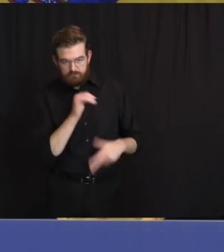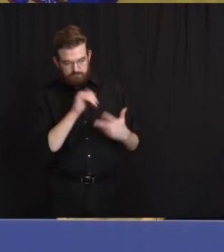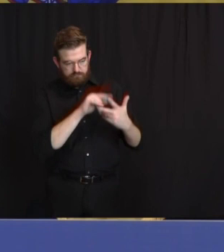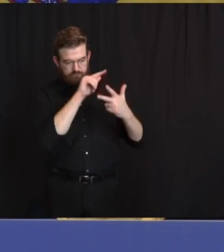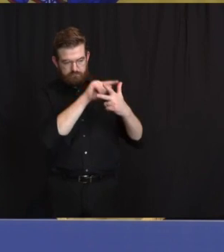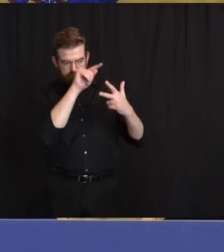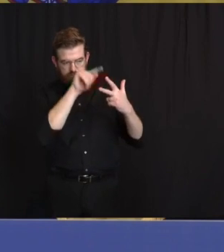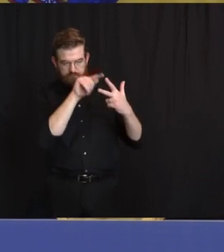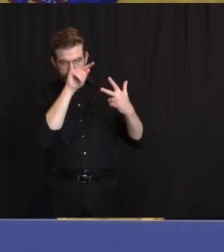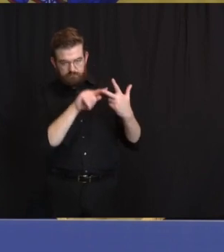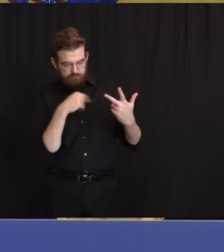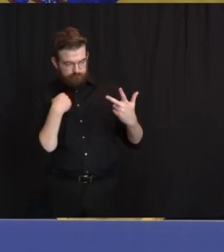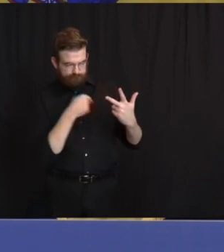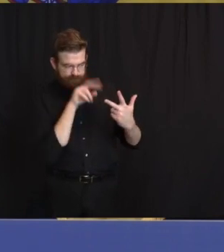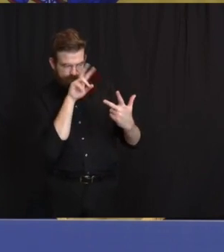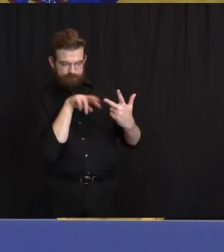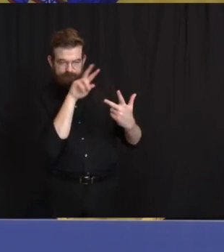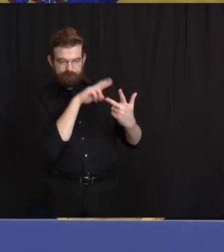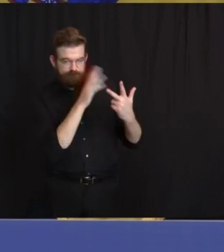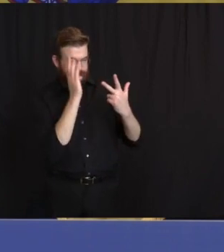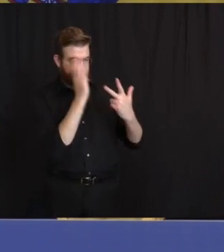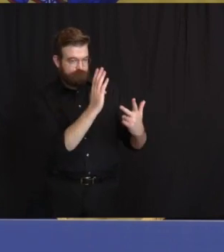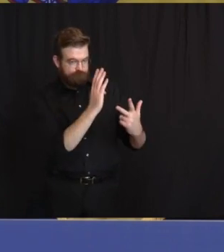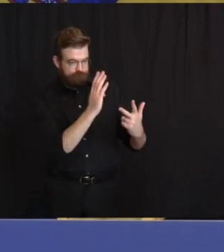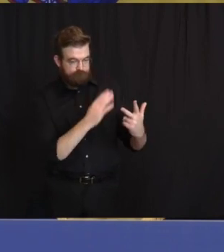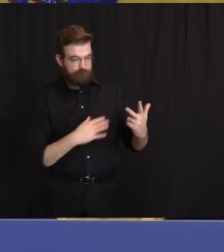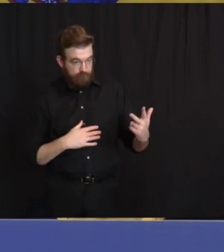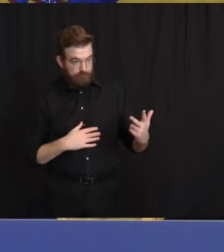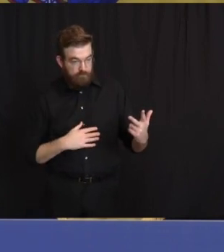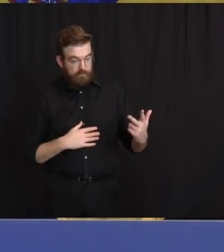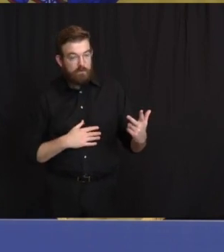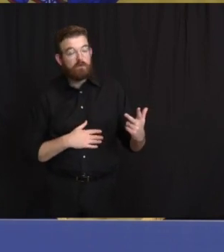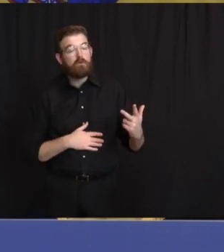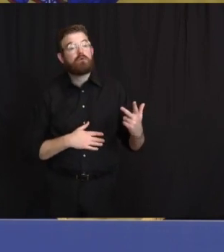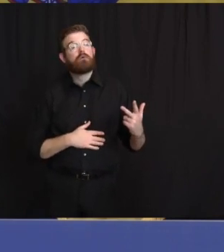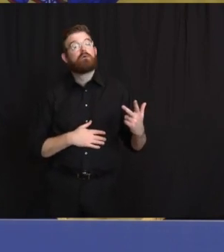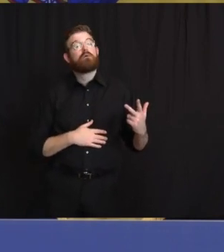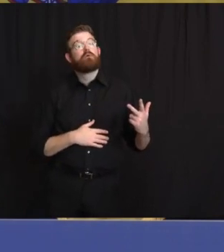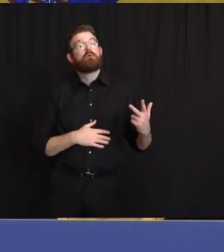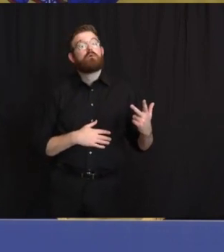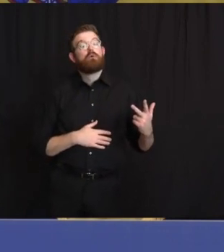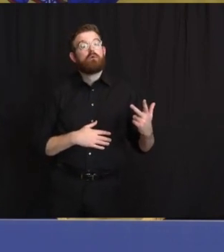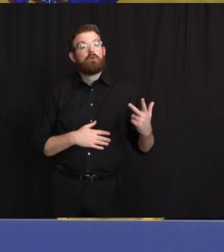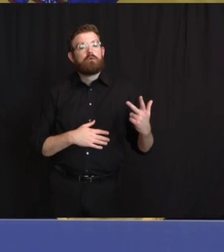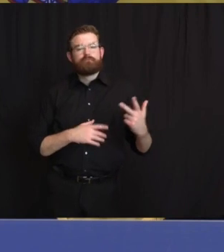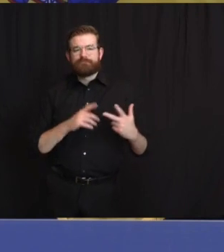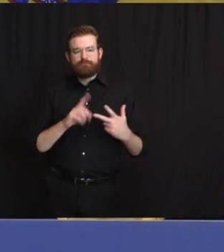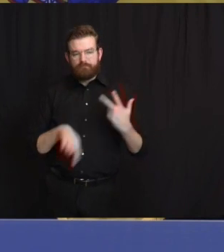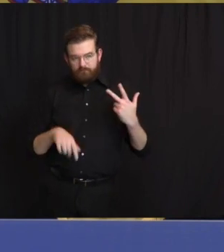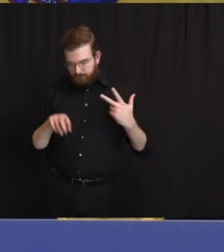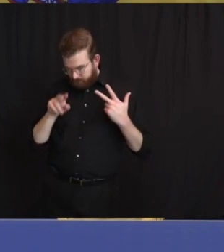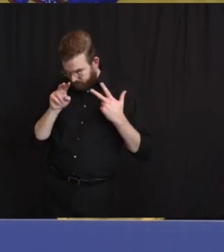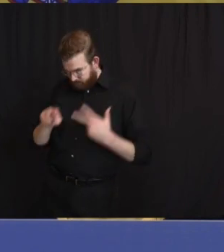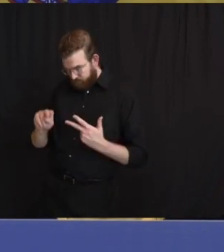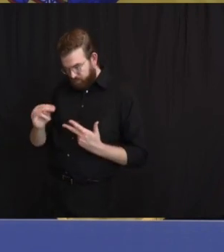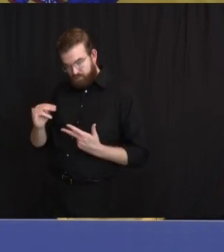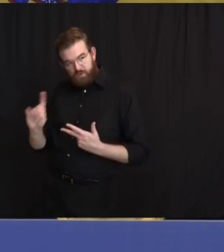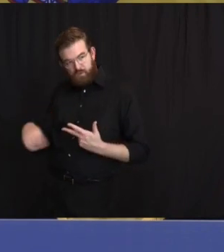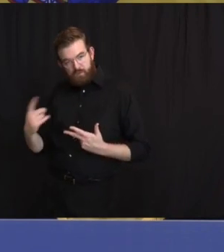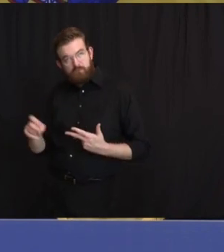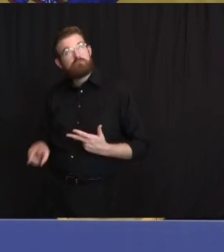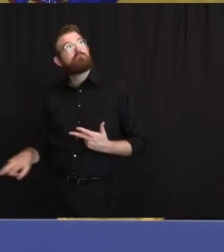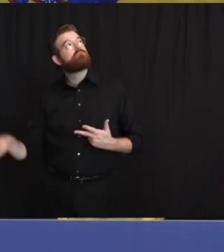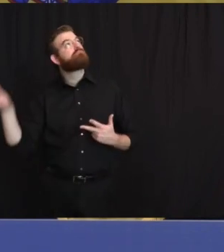It's also, we cannot ignore the world around us. I mentioned Pennsylvania has pulled back. We got a